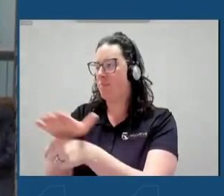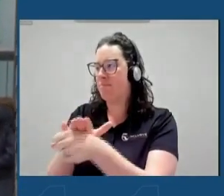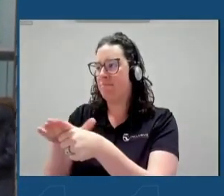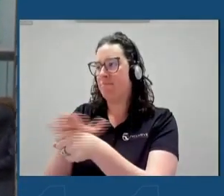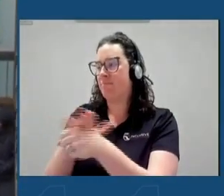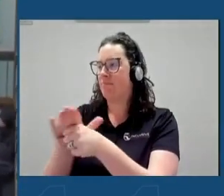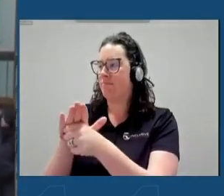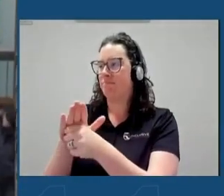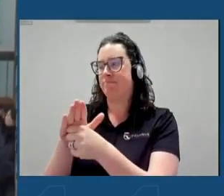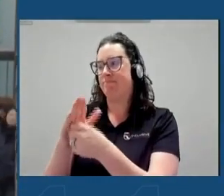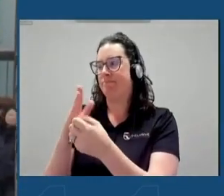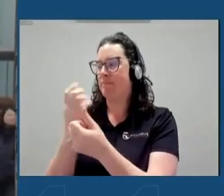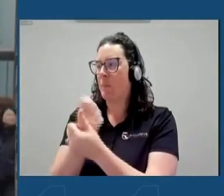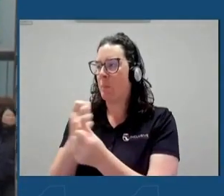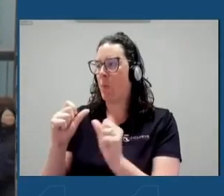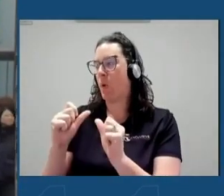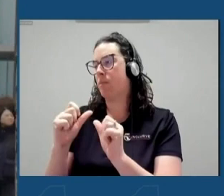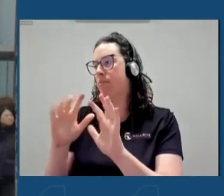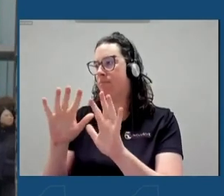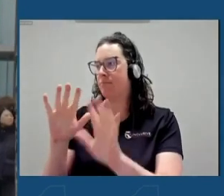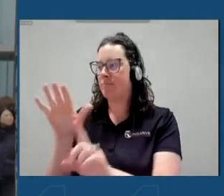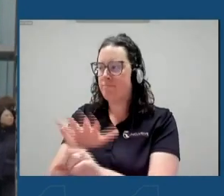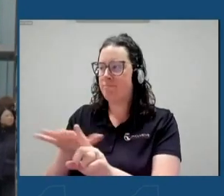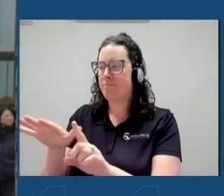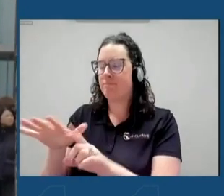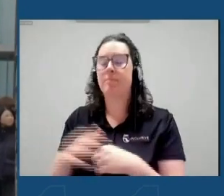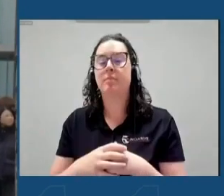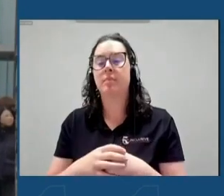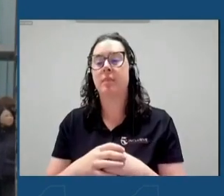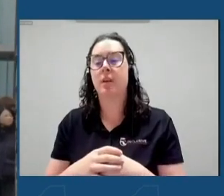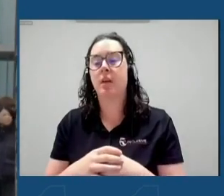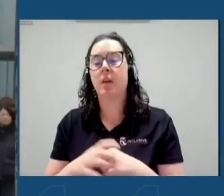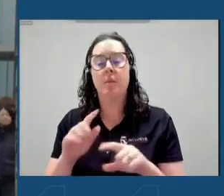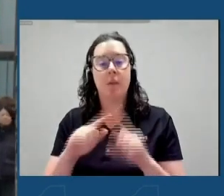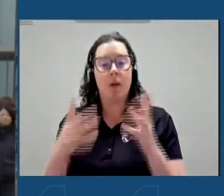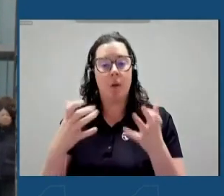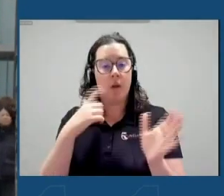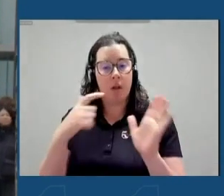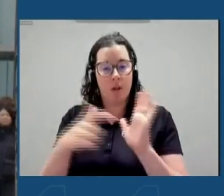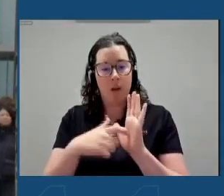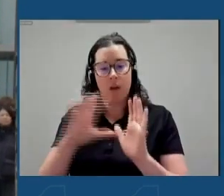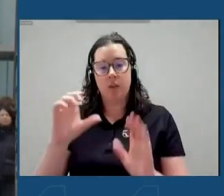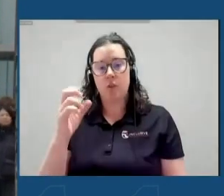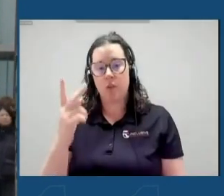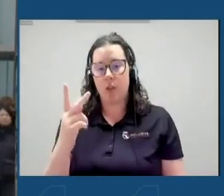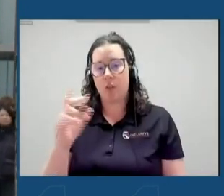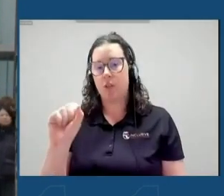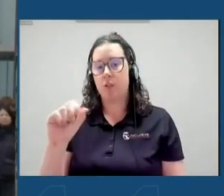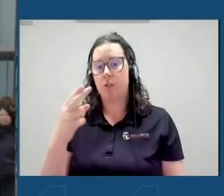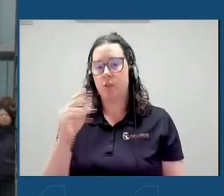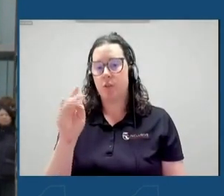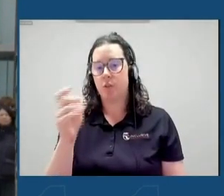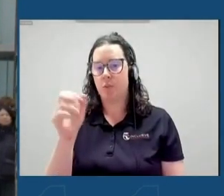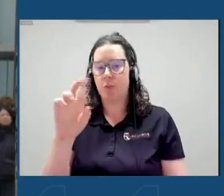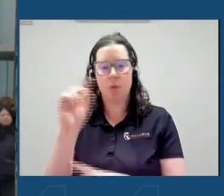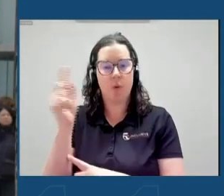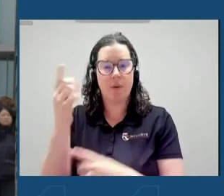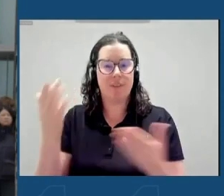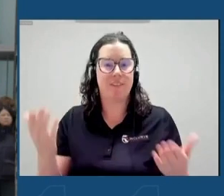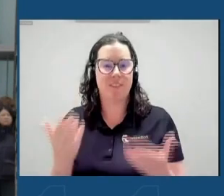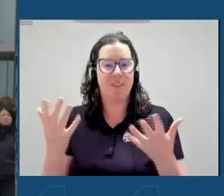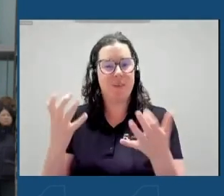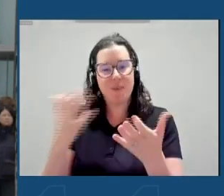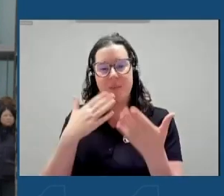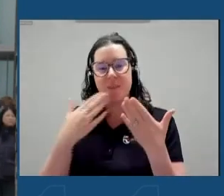ground. I also want to acknowledge, yes, our majority leader, Chuck Schumer. He's ever present. I thank him for being such a